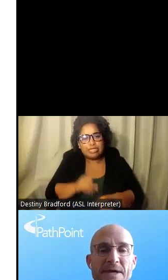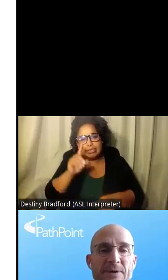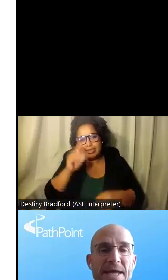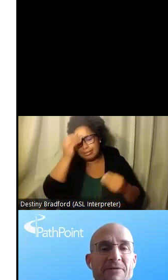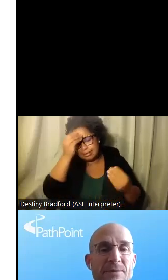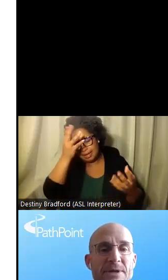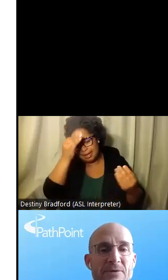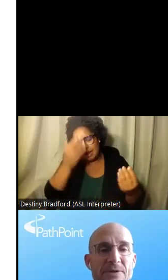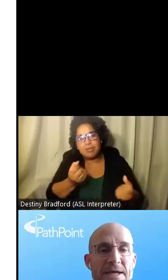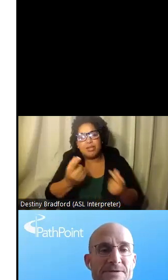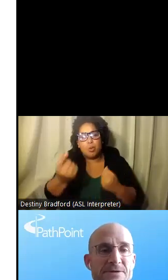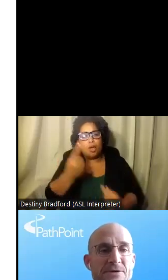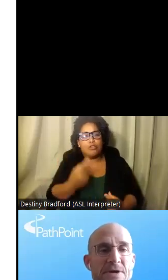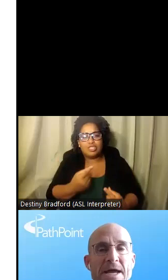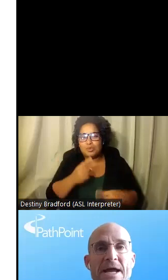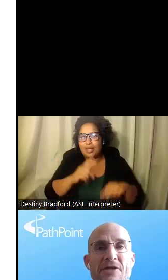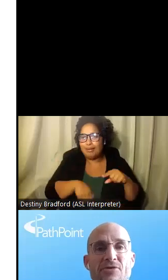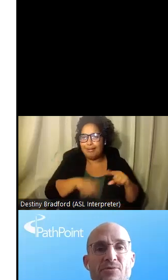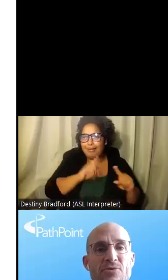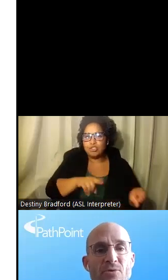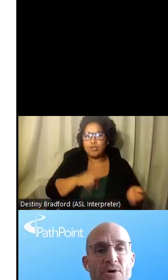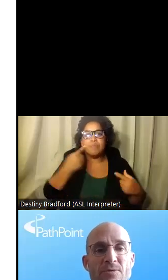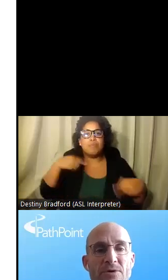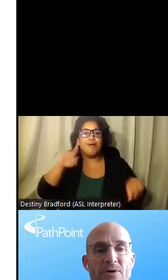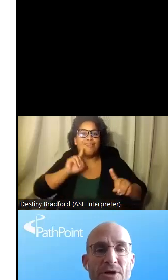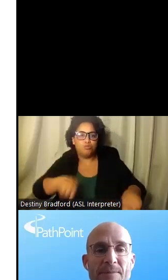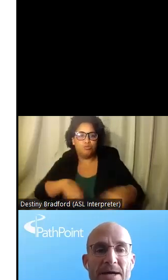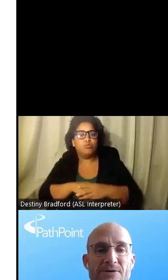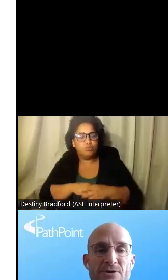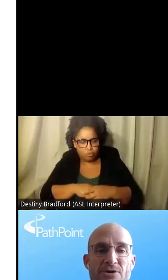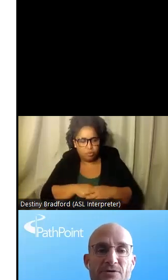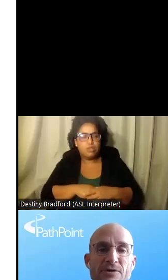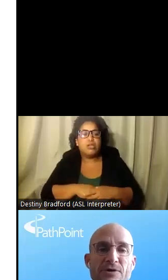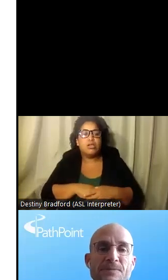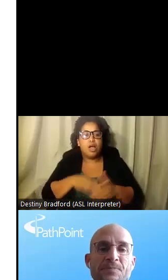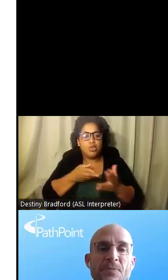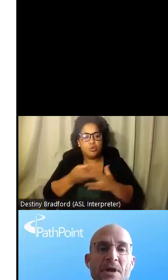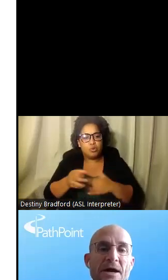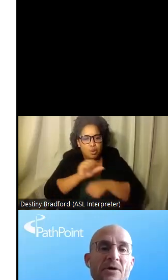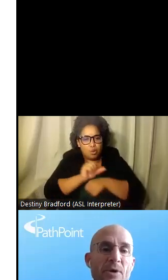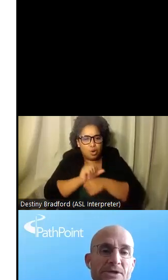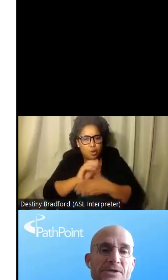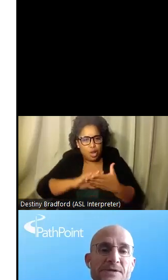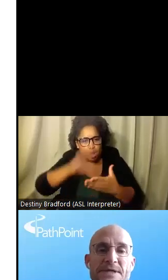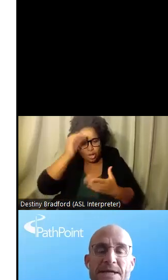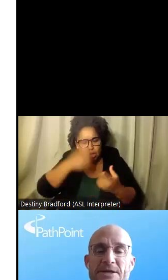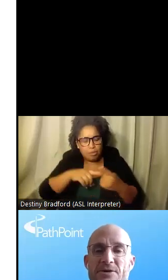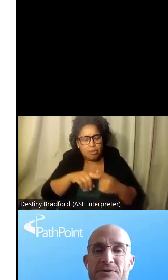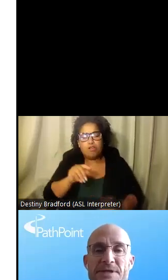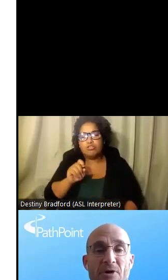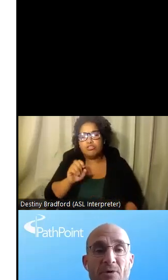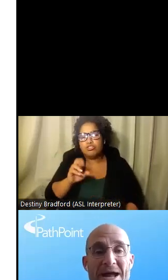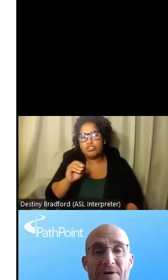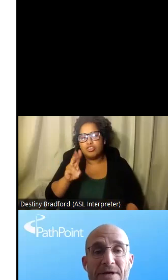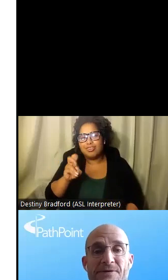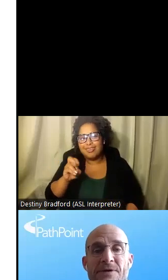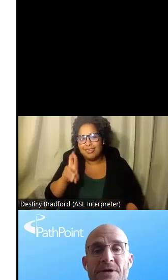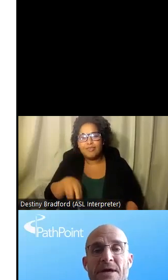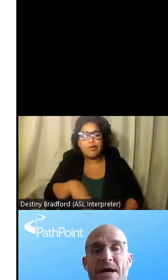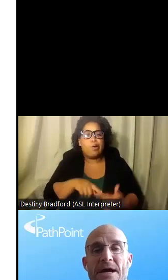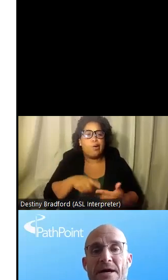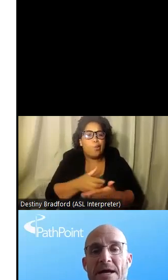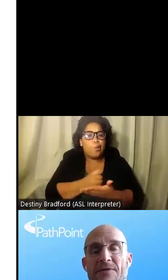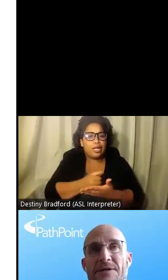questions that we haven't been able to answer. And through the work, we're learning about turnover, wages, tenure,